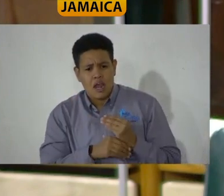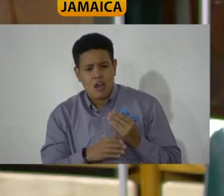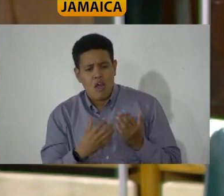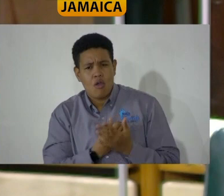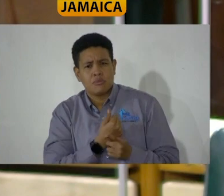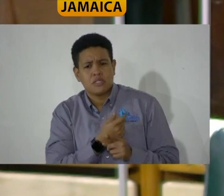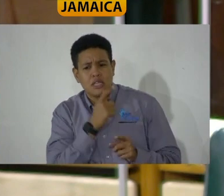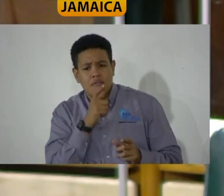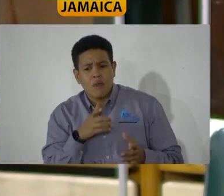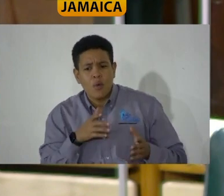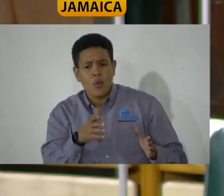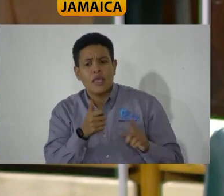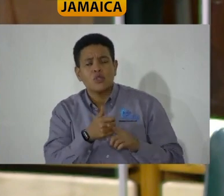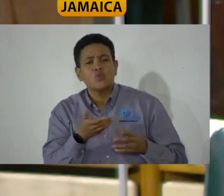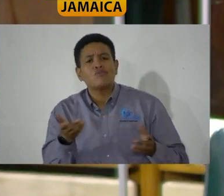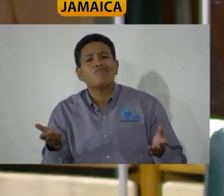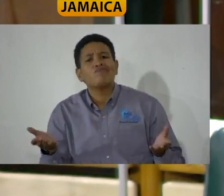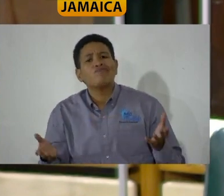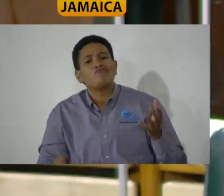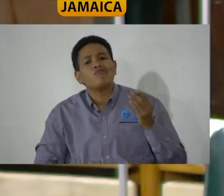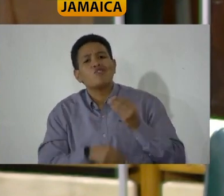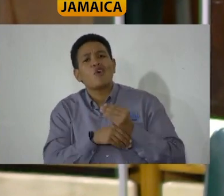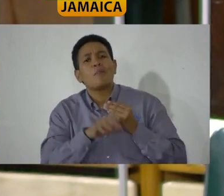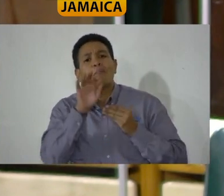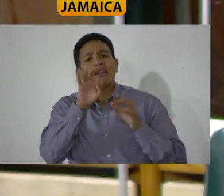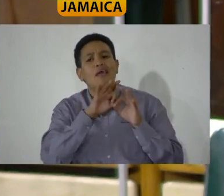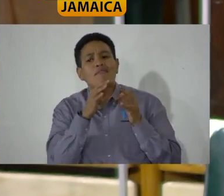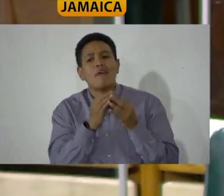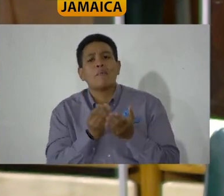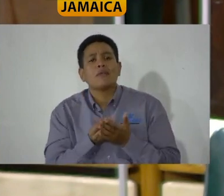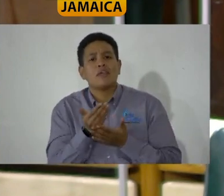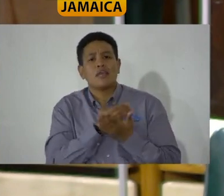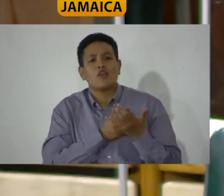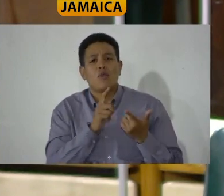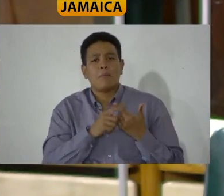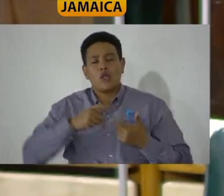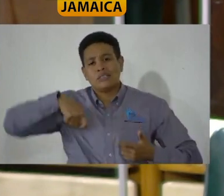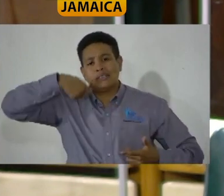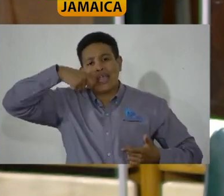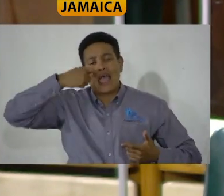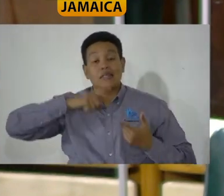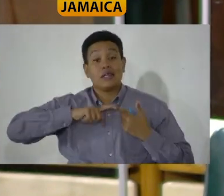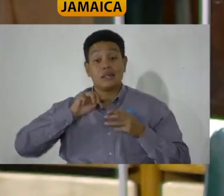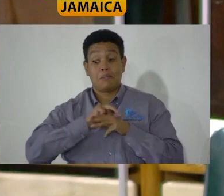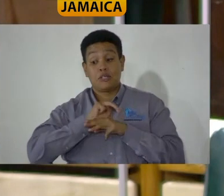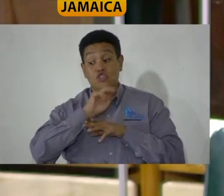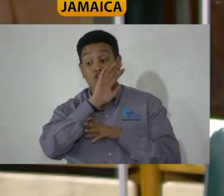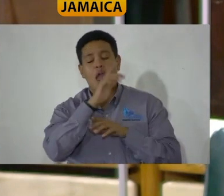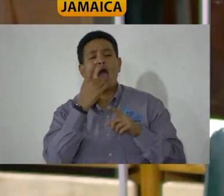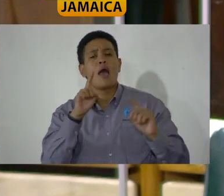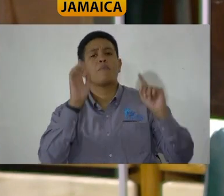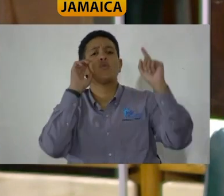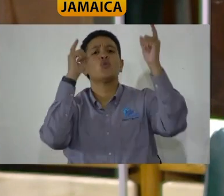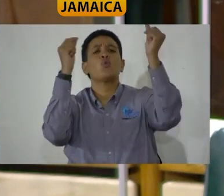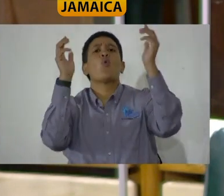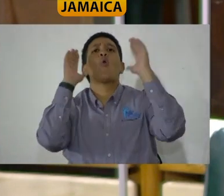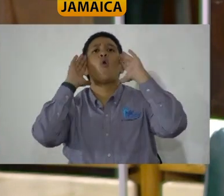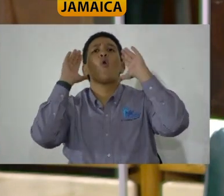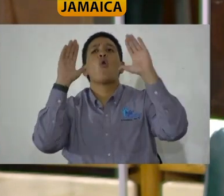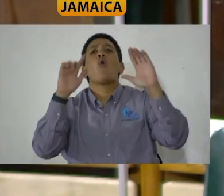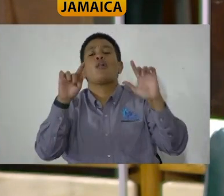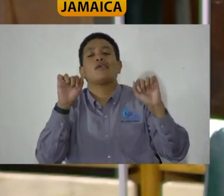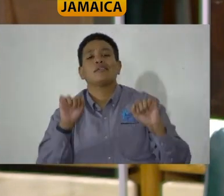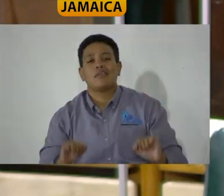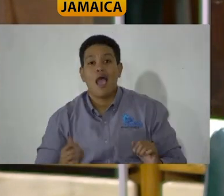as a means to supplement their families' income and diet. The ministry then will do all it